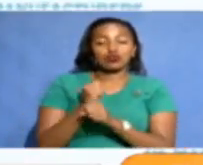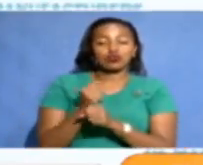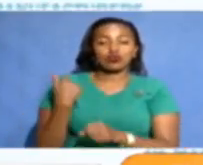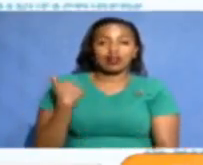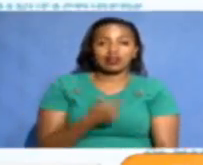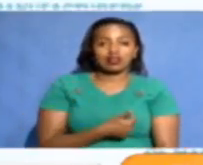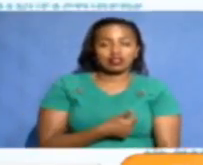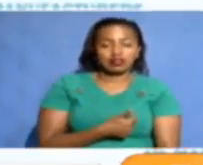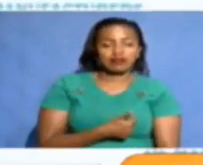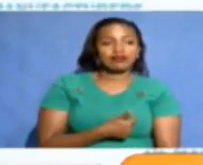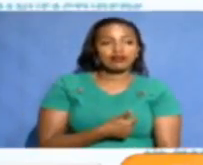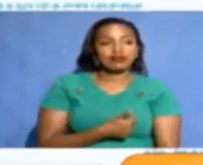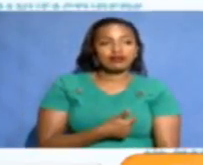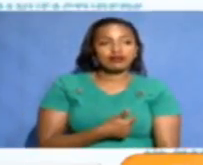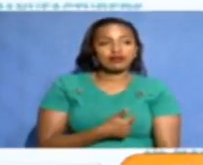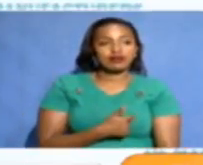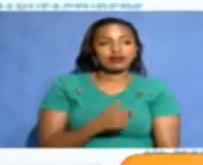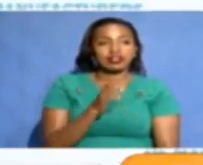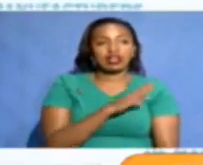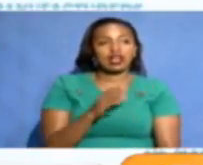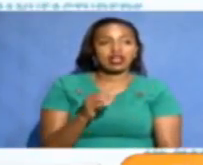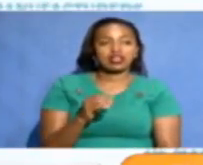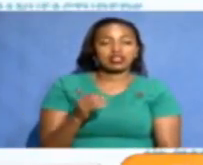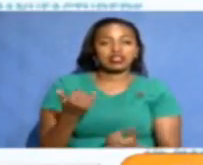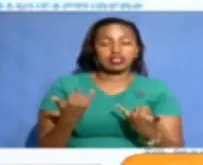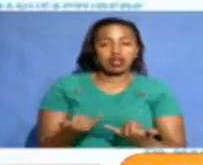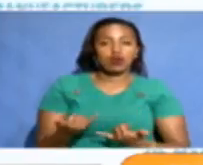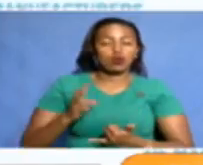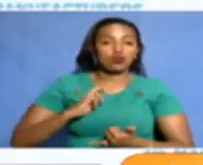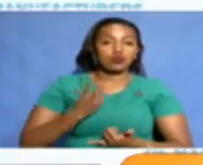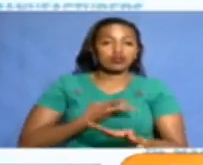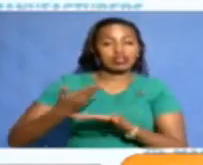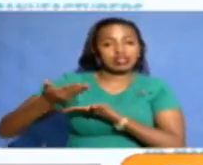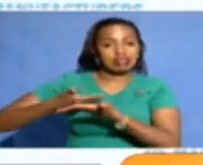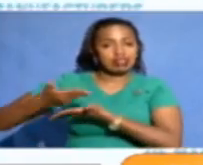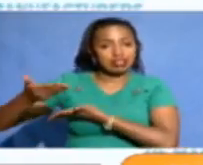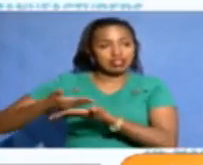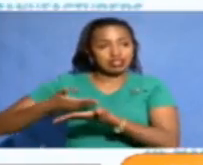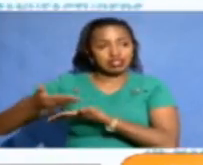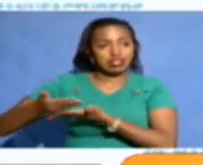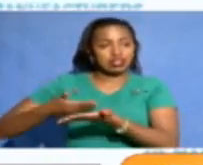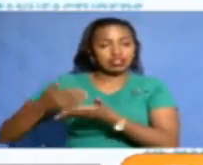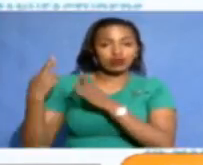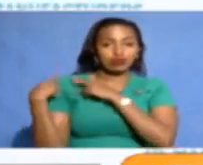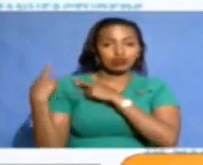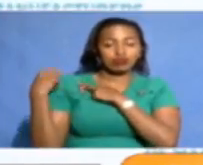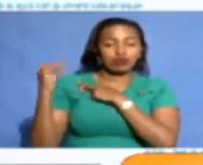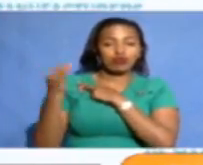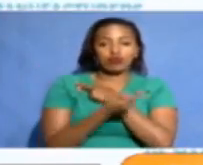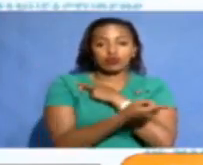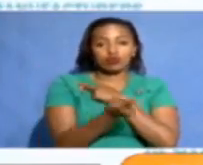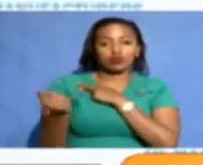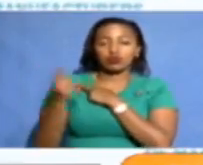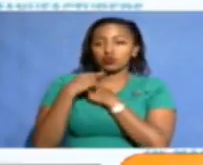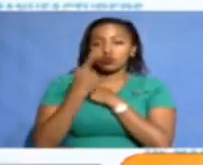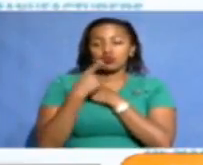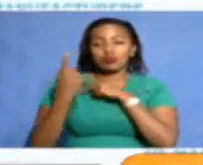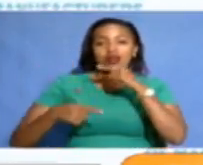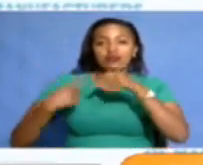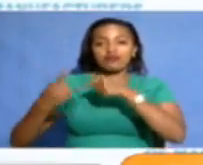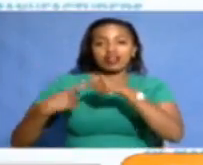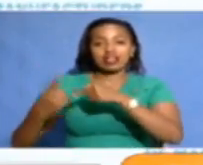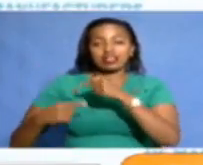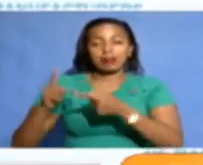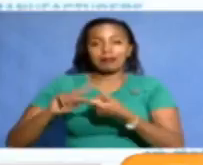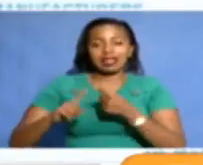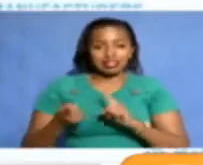And we have, in this speech, discussed the responsibility of those who are manufacturing and those. For me,